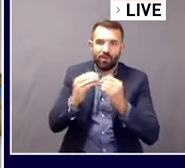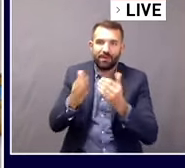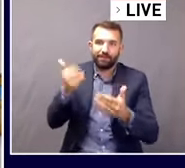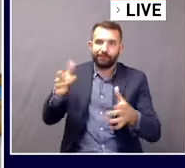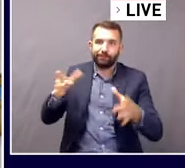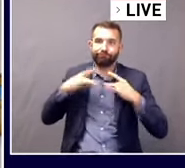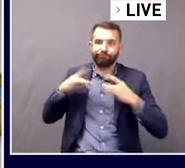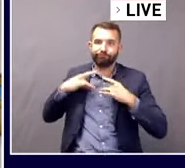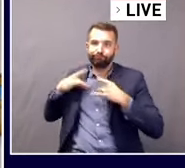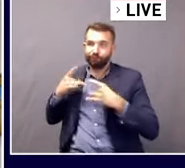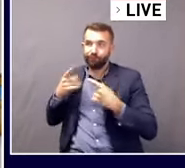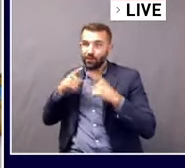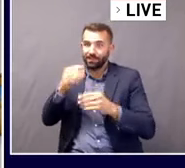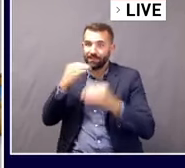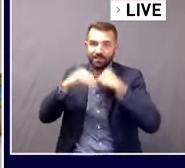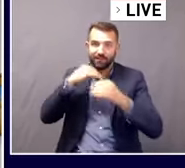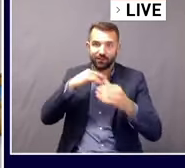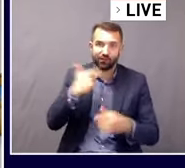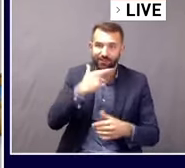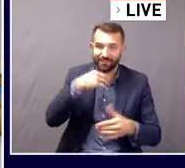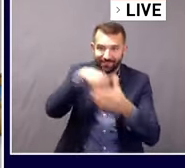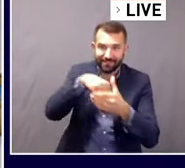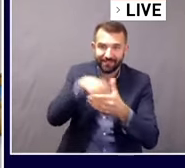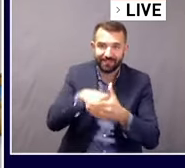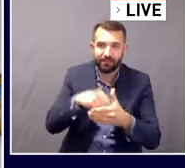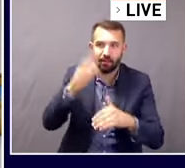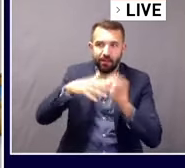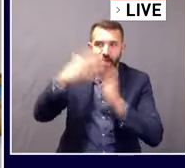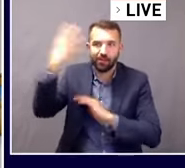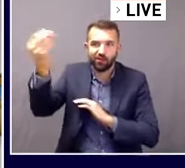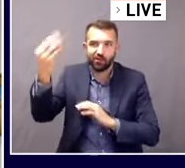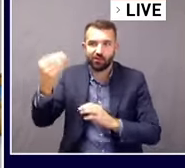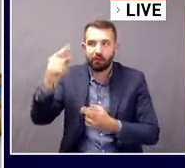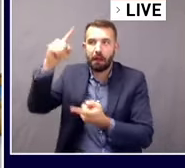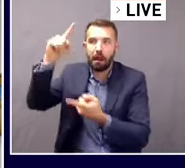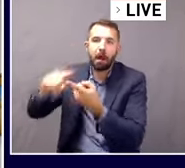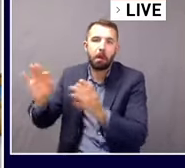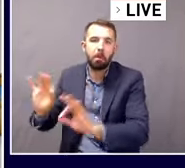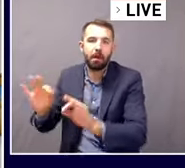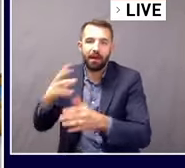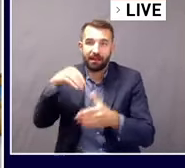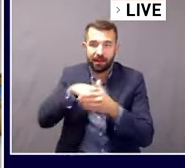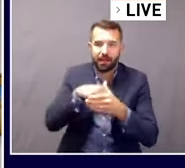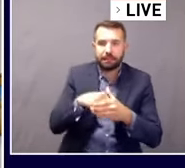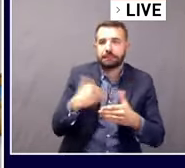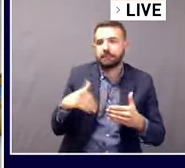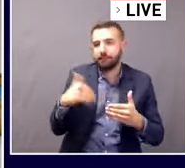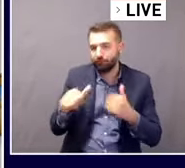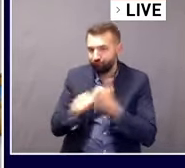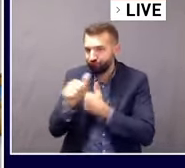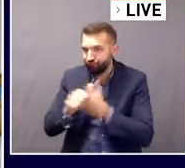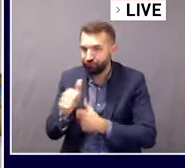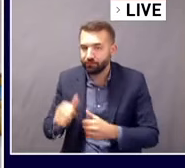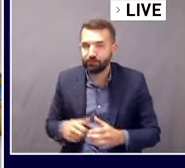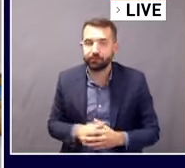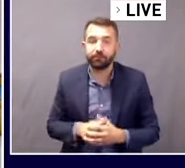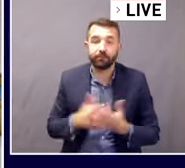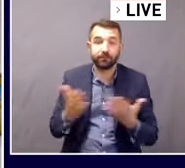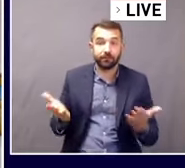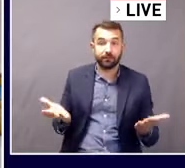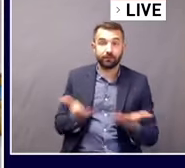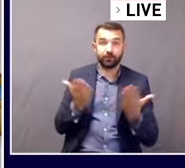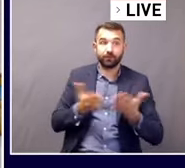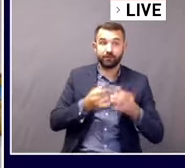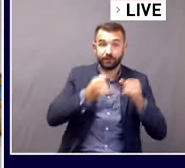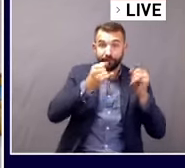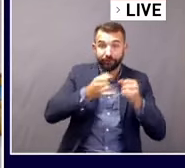Joe, I think we have an opportunity on an individual and community level to get a hold of